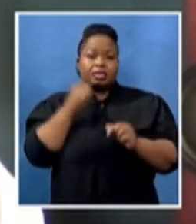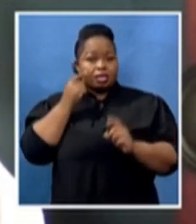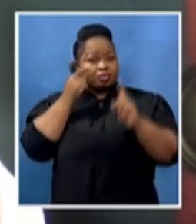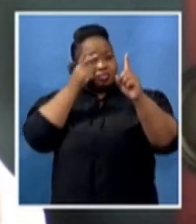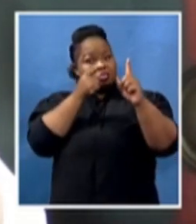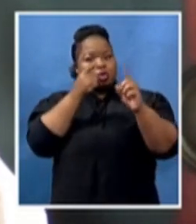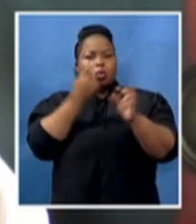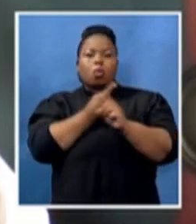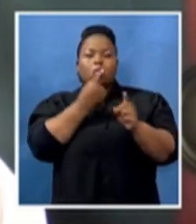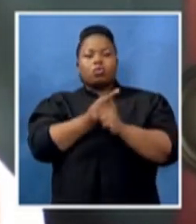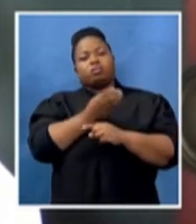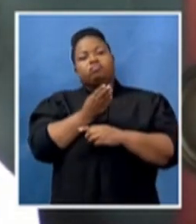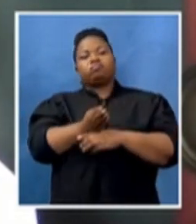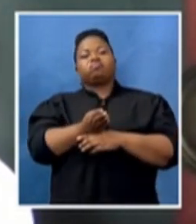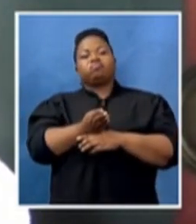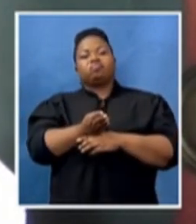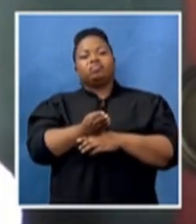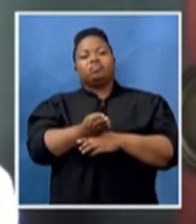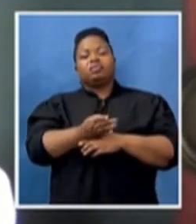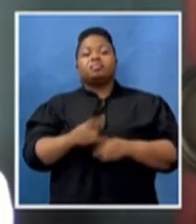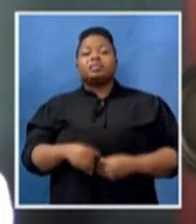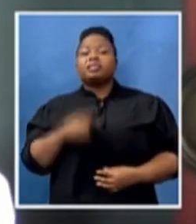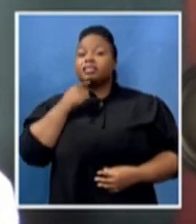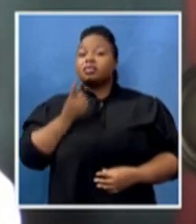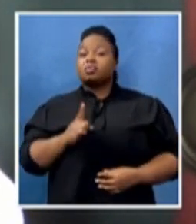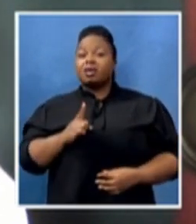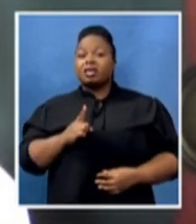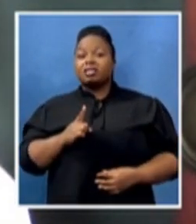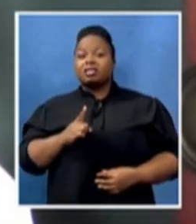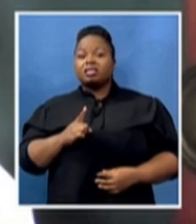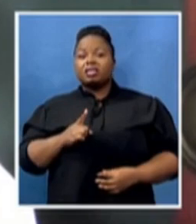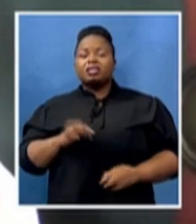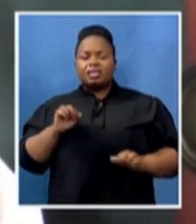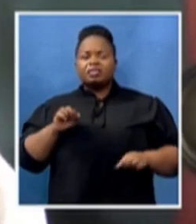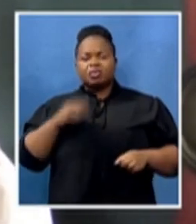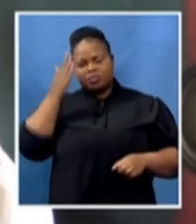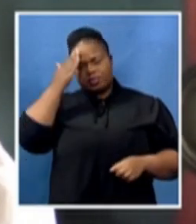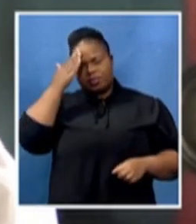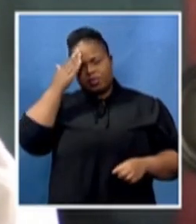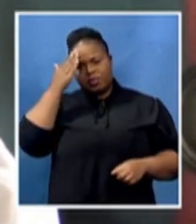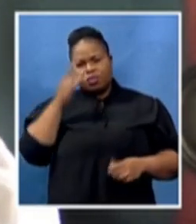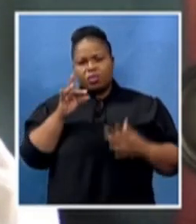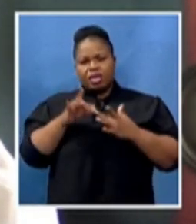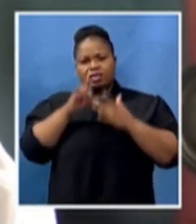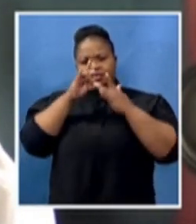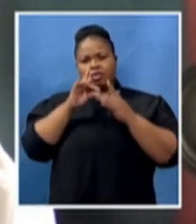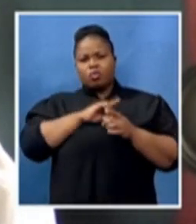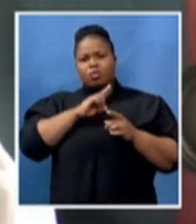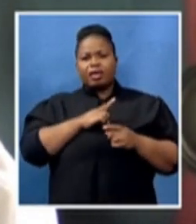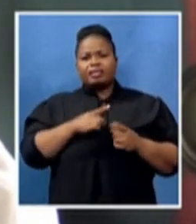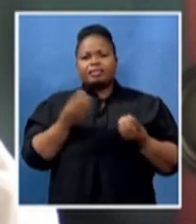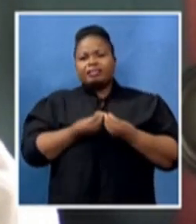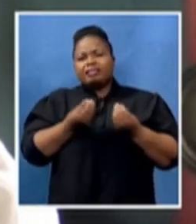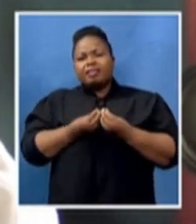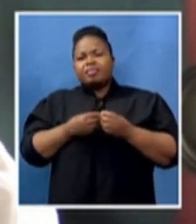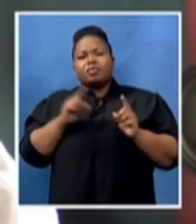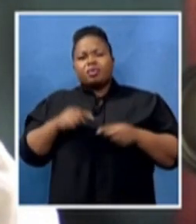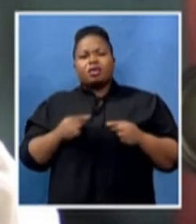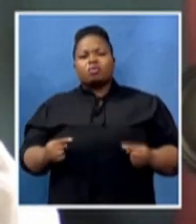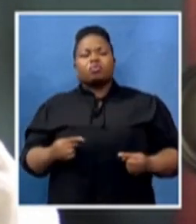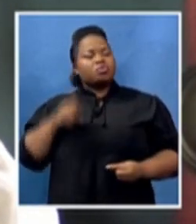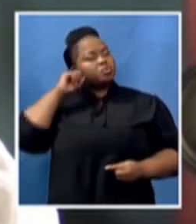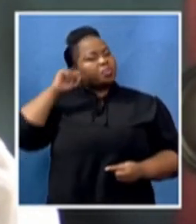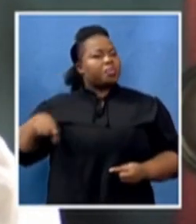said, and notwithstanding, the causality is something we can no longer afford to ignore, to disregard, or to